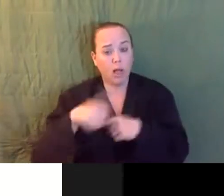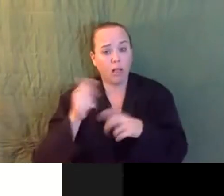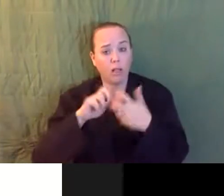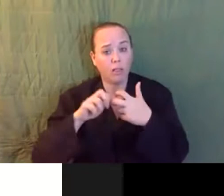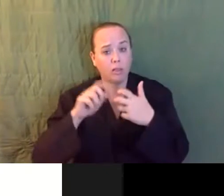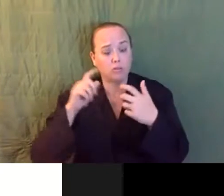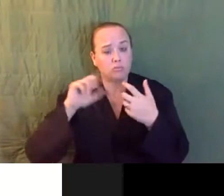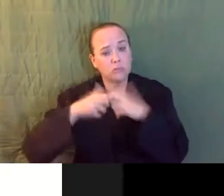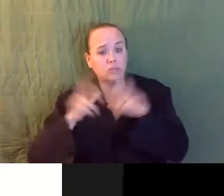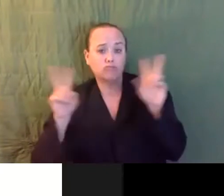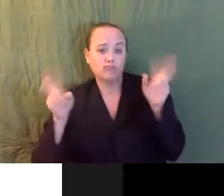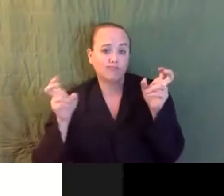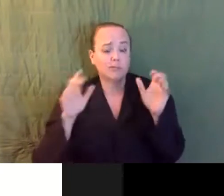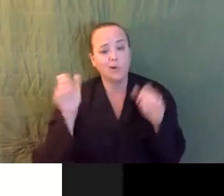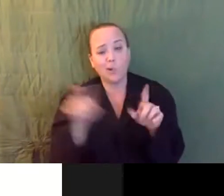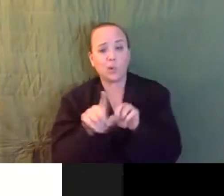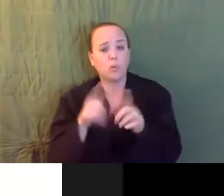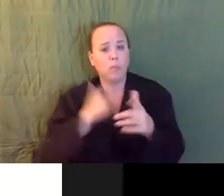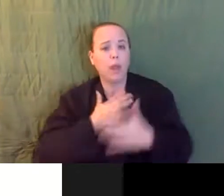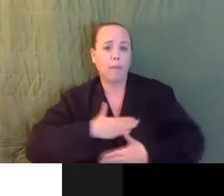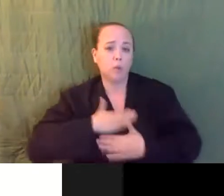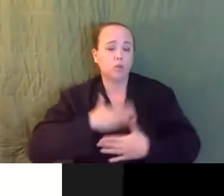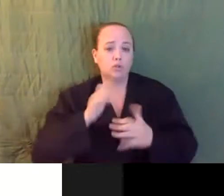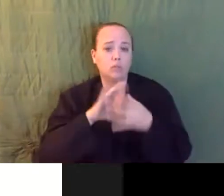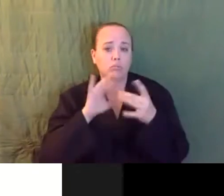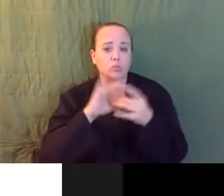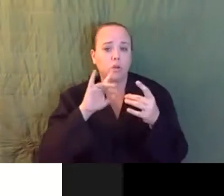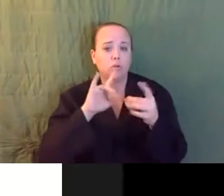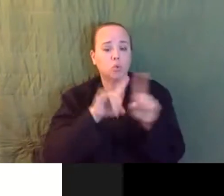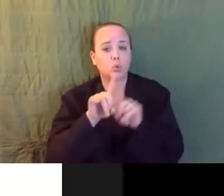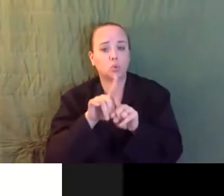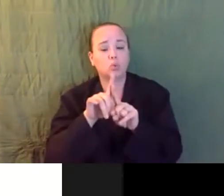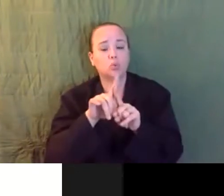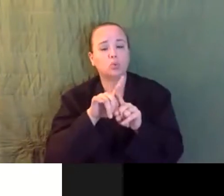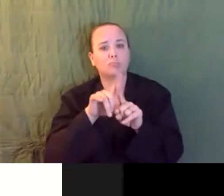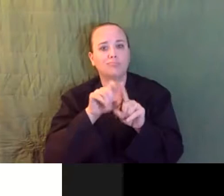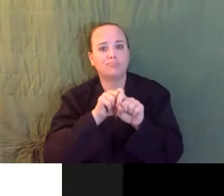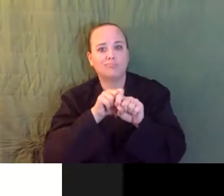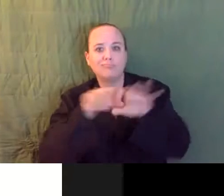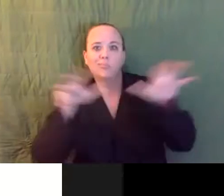And so I definitely I appreciate that I can speak to something other than that as well.